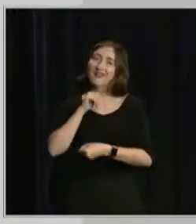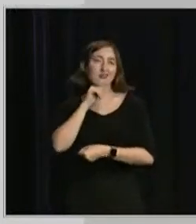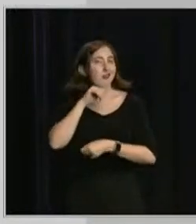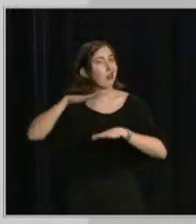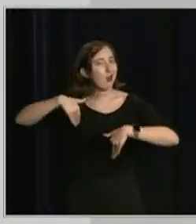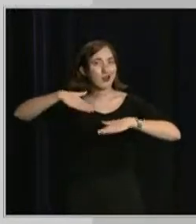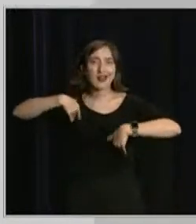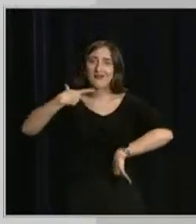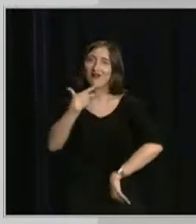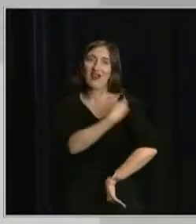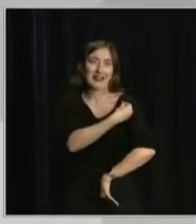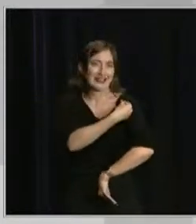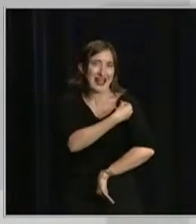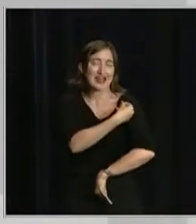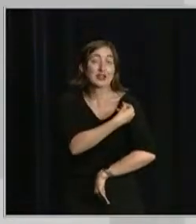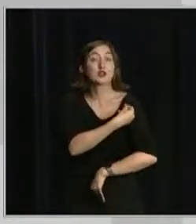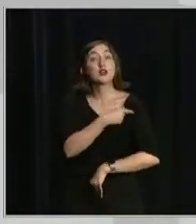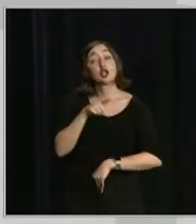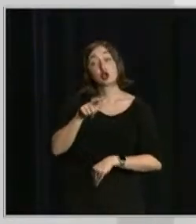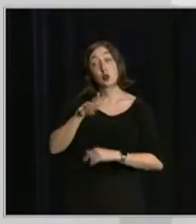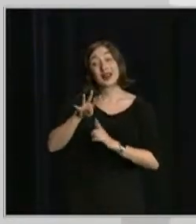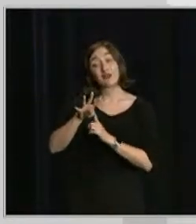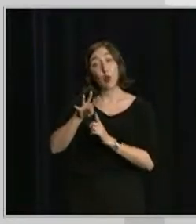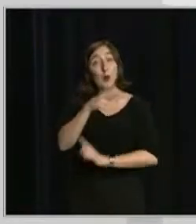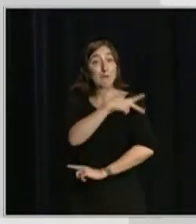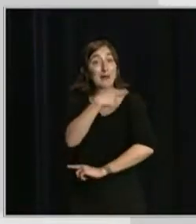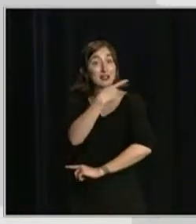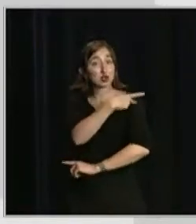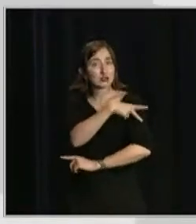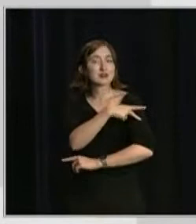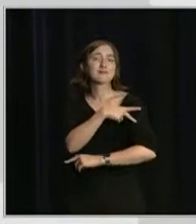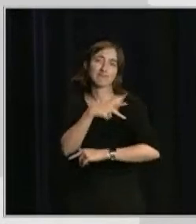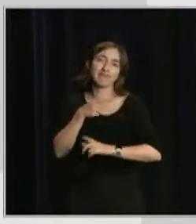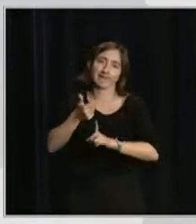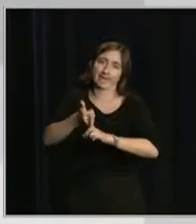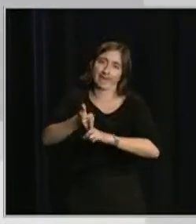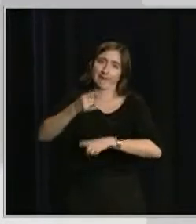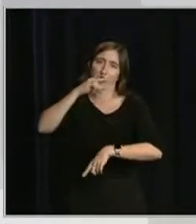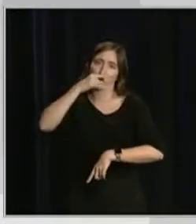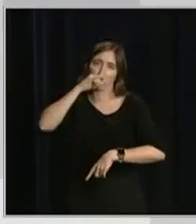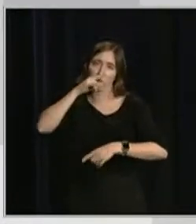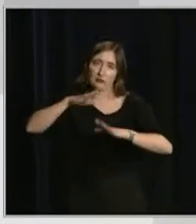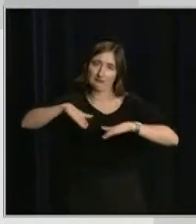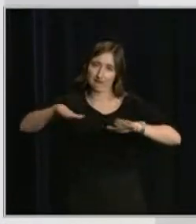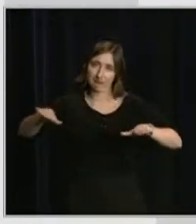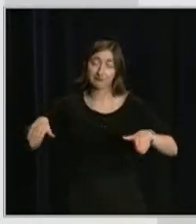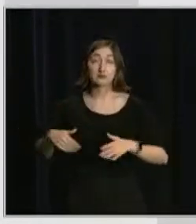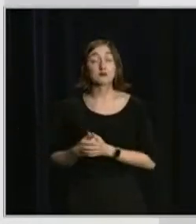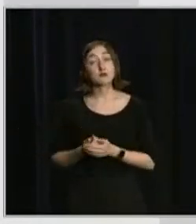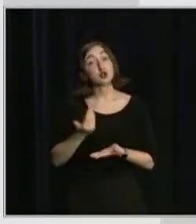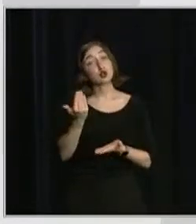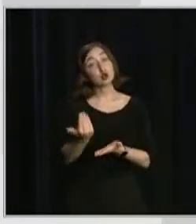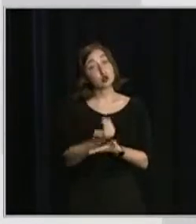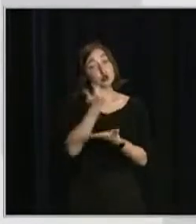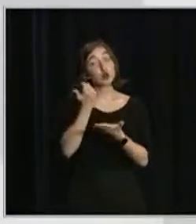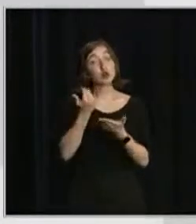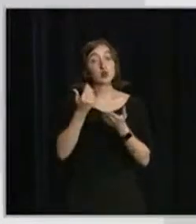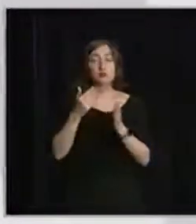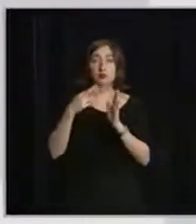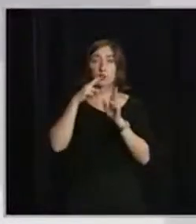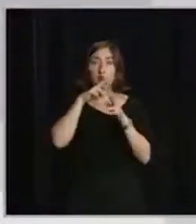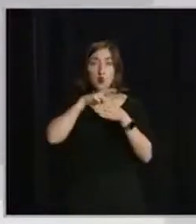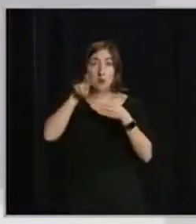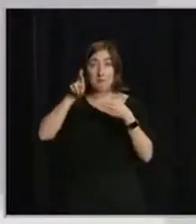unvaccinated. 24 patients are children. We do have a new epidemiological report to show to you this evening. You can find it on the